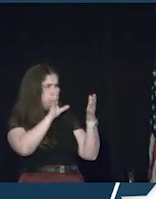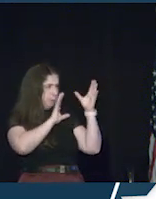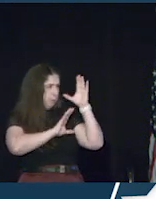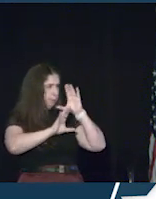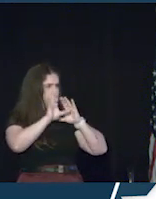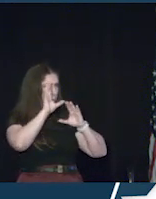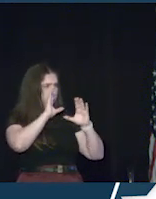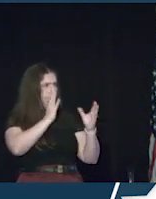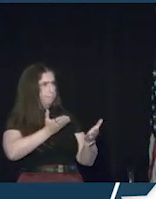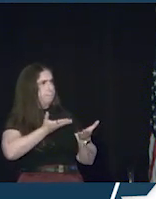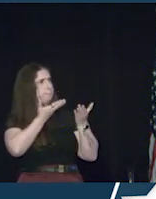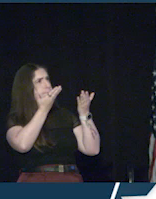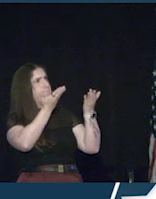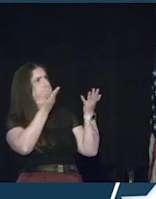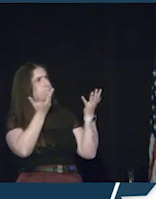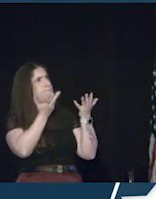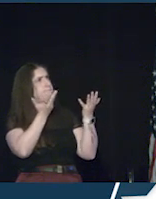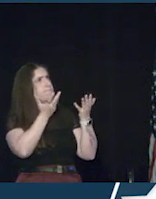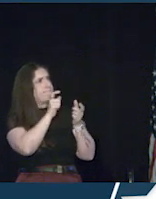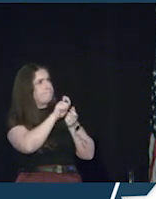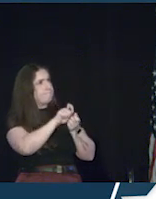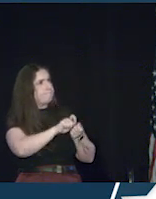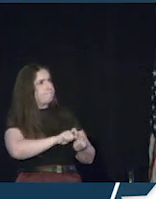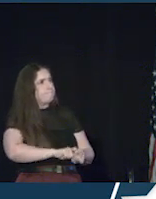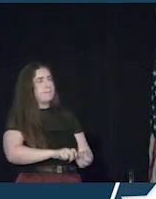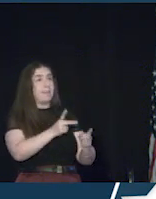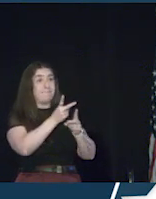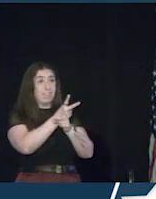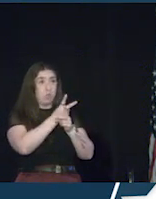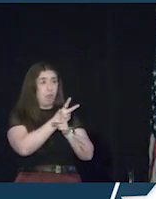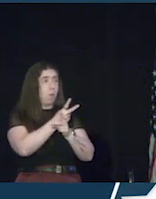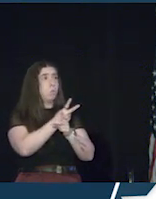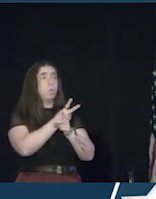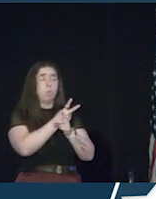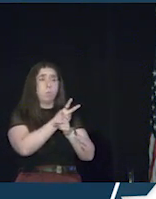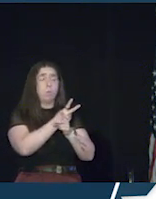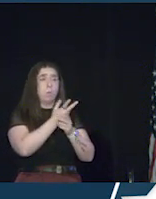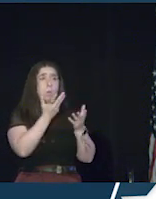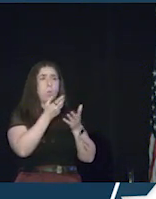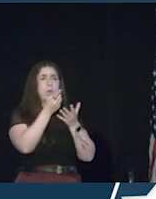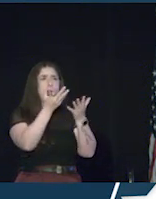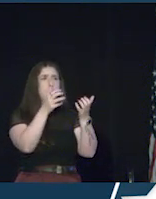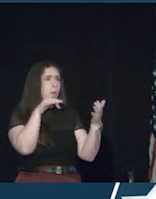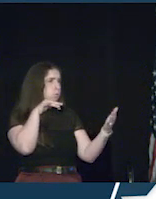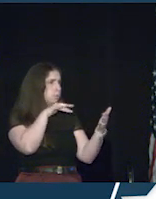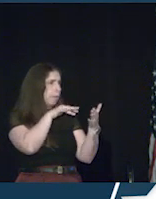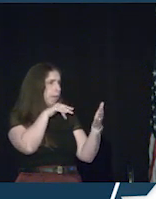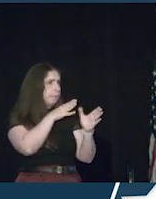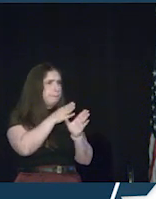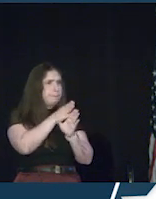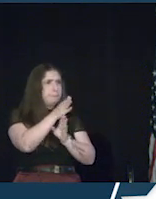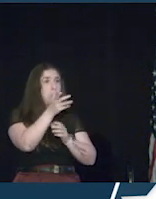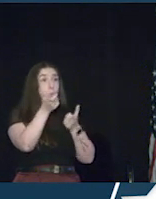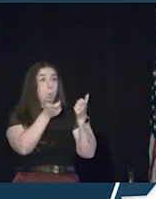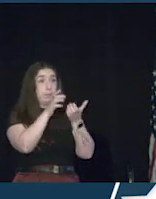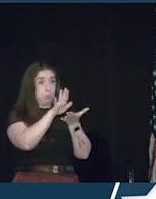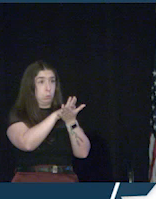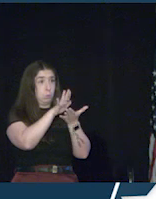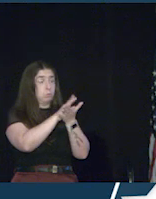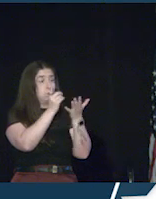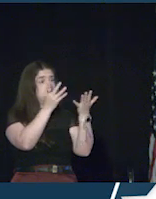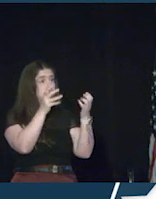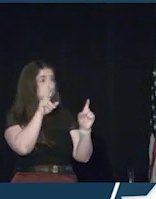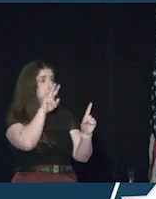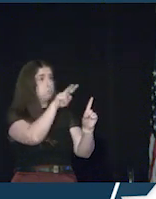offer and to figure out what you would like to study and which schools you would like to apply to.